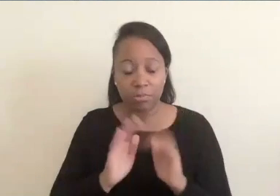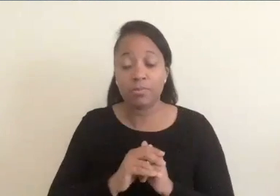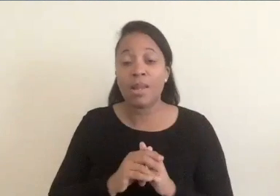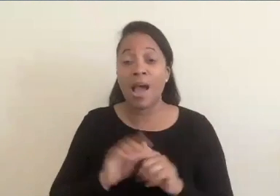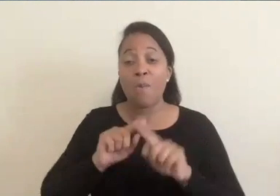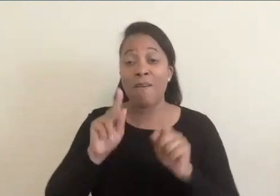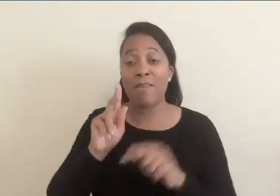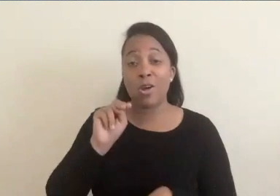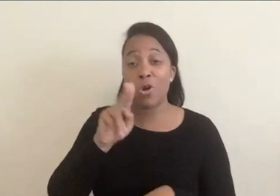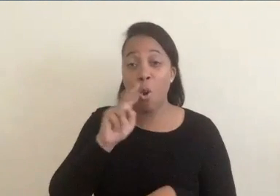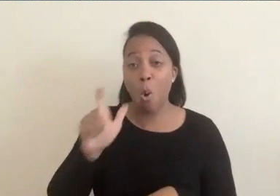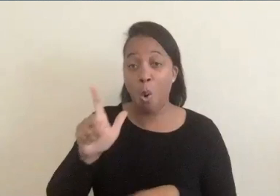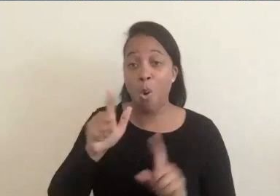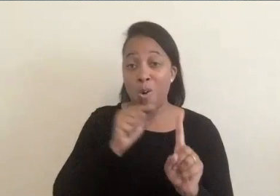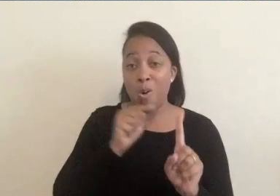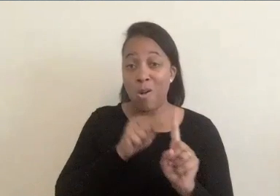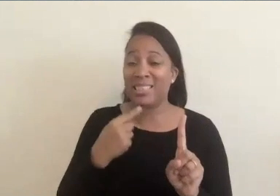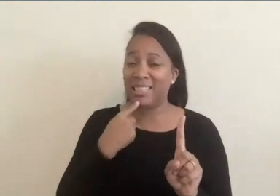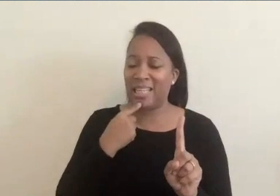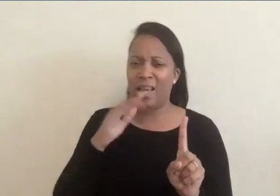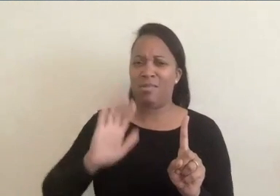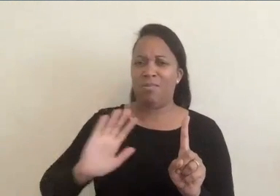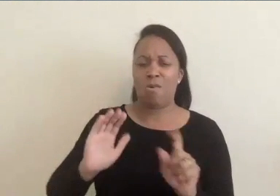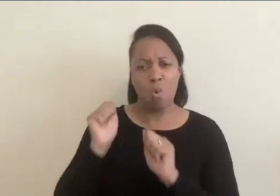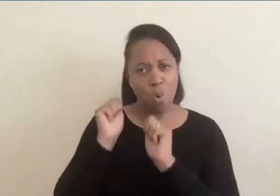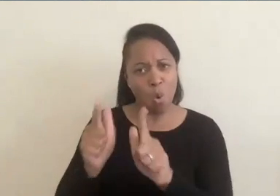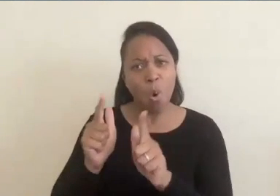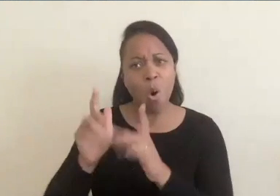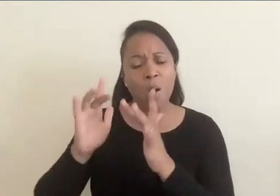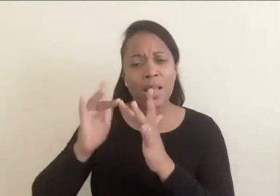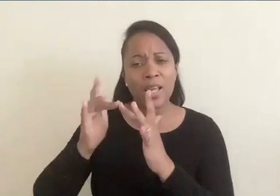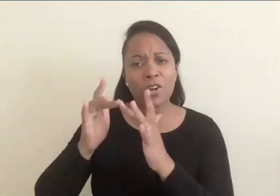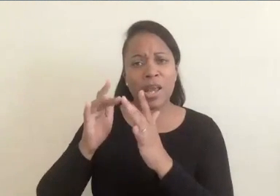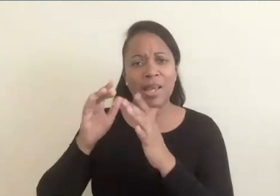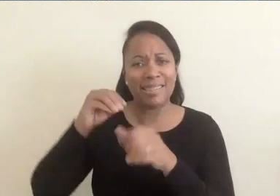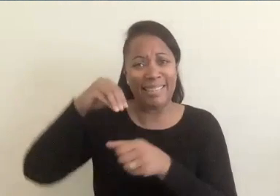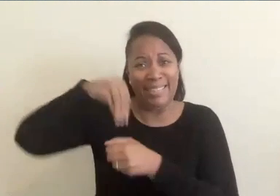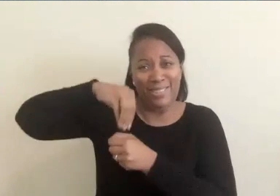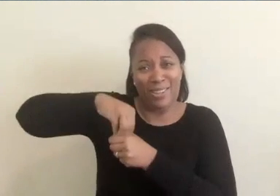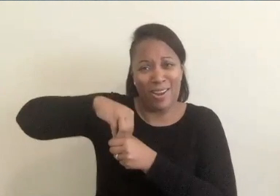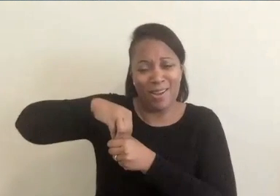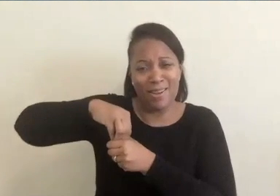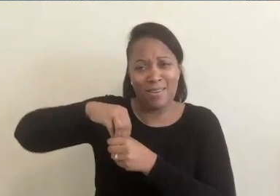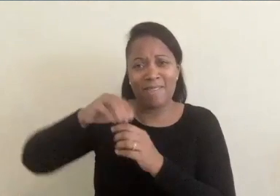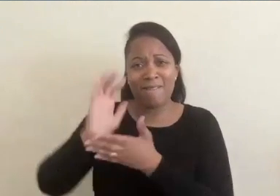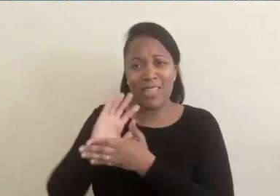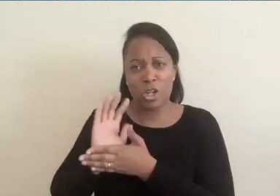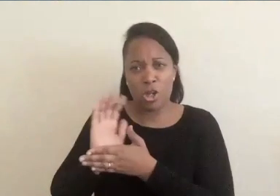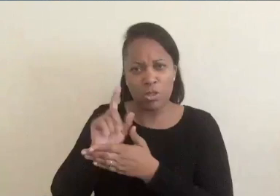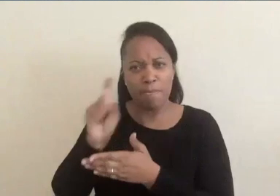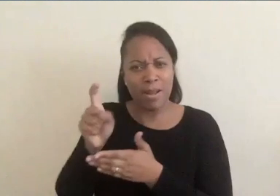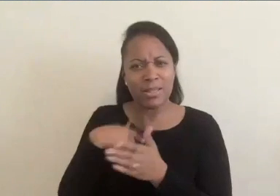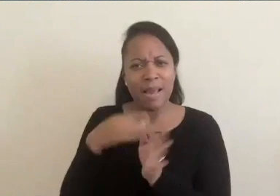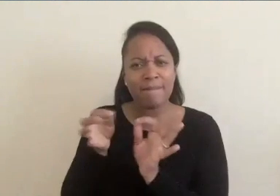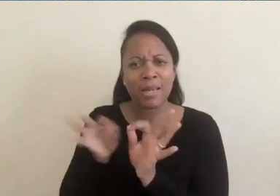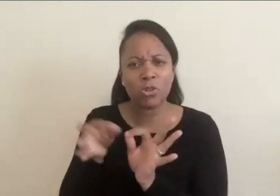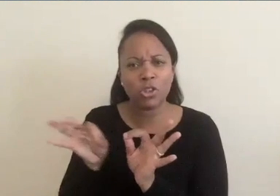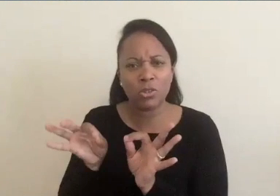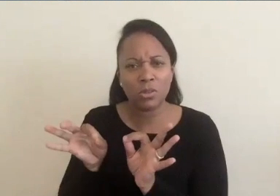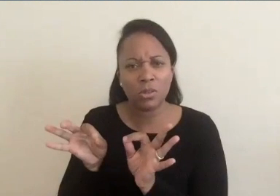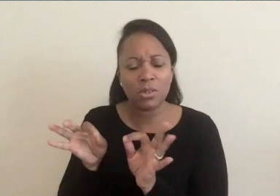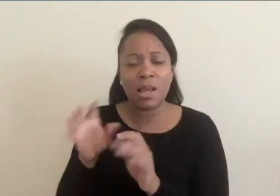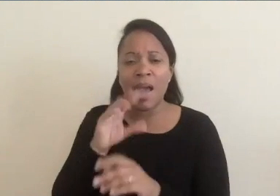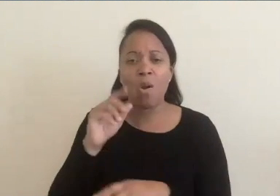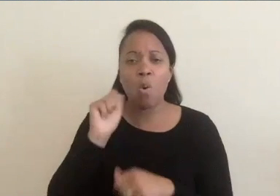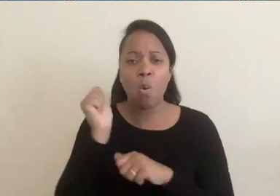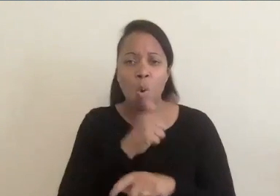But the plaintiff demanded that all intranet videos, all IBM internal videos, be captioned